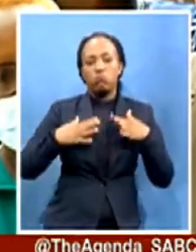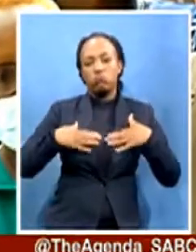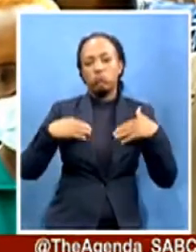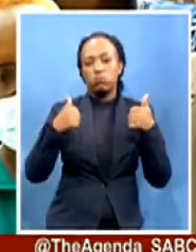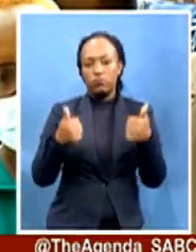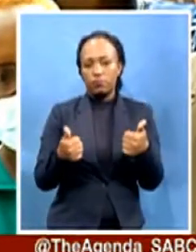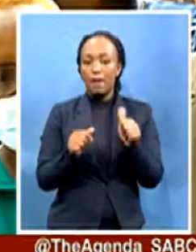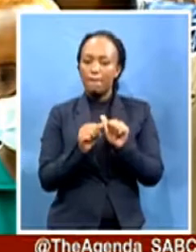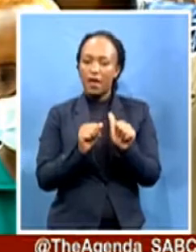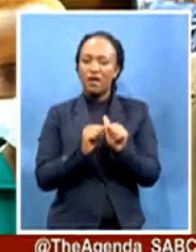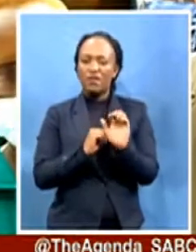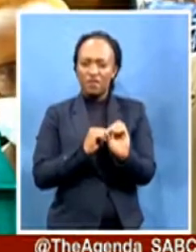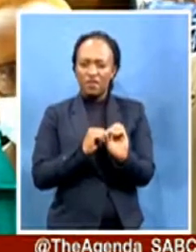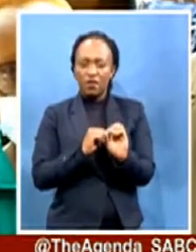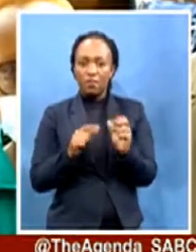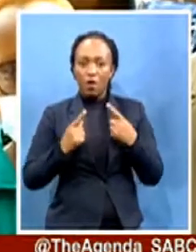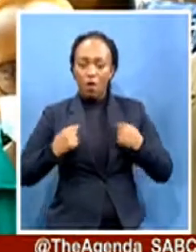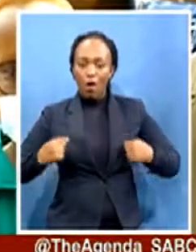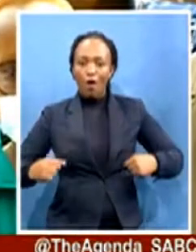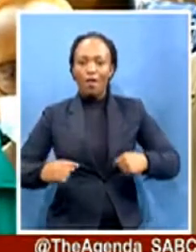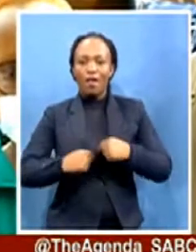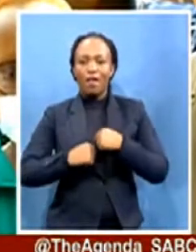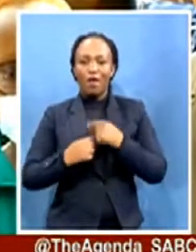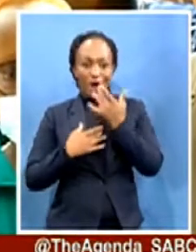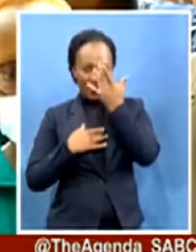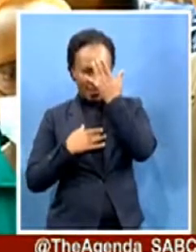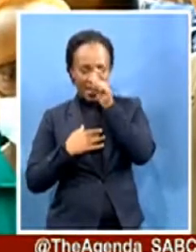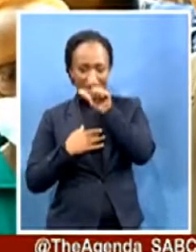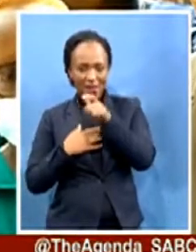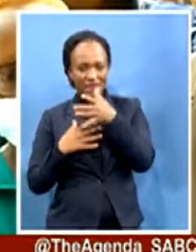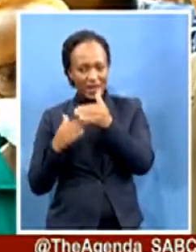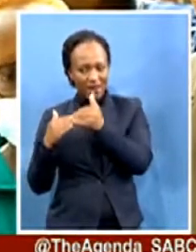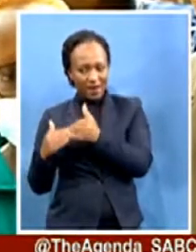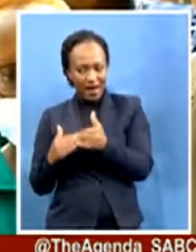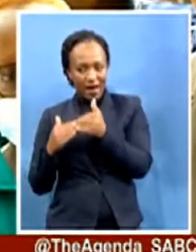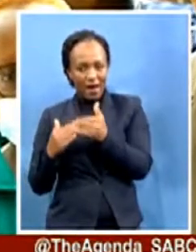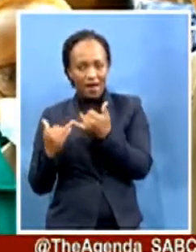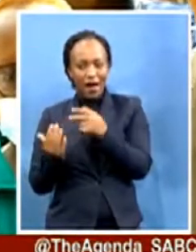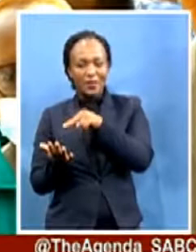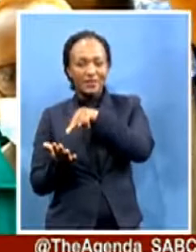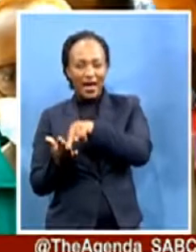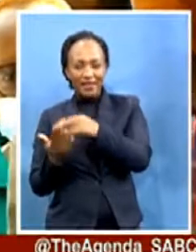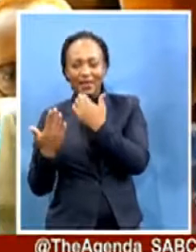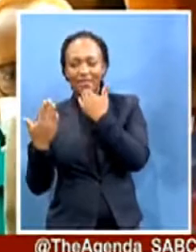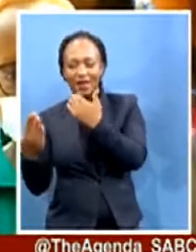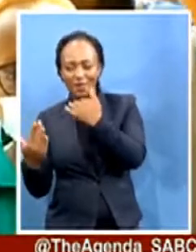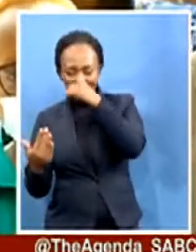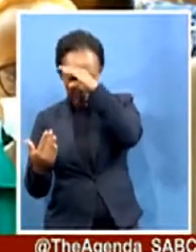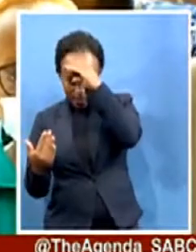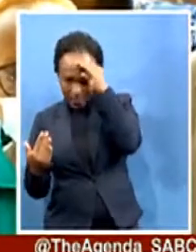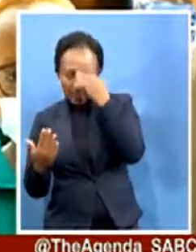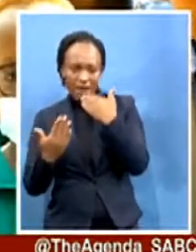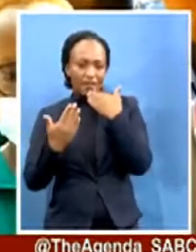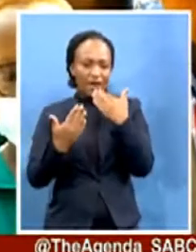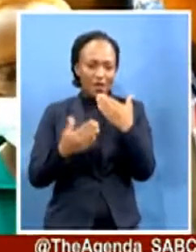when the patient that you are treating stands up and says, 'Thank you, nurse, thank you, doctor, I'm feeling much better,